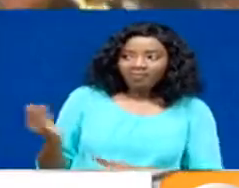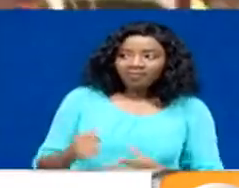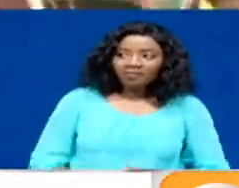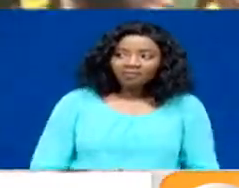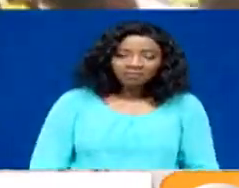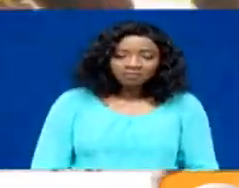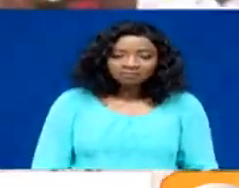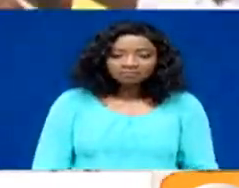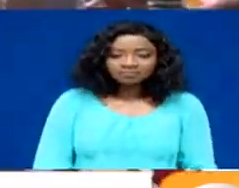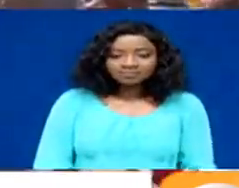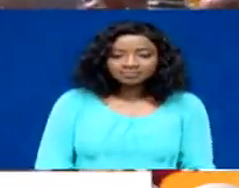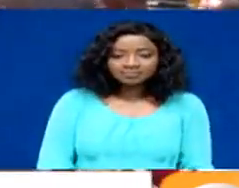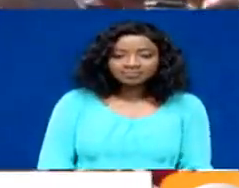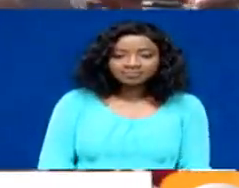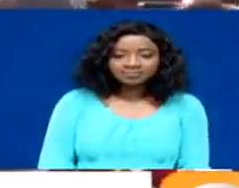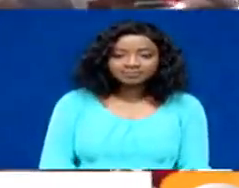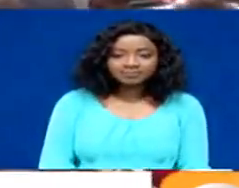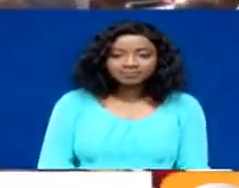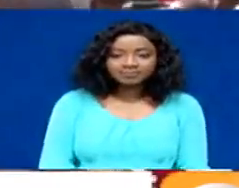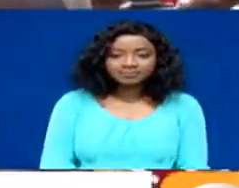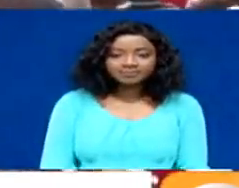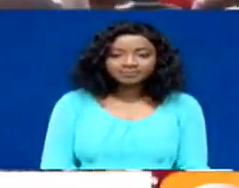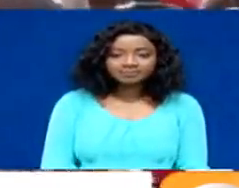Kionyo in Igembe South,